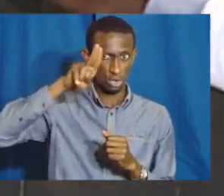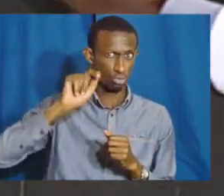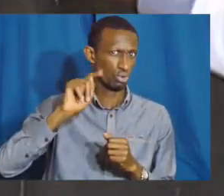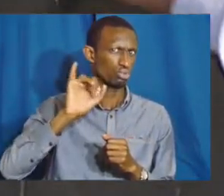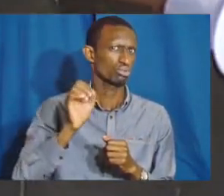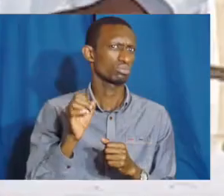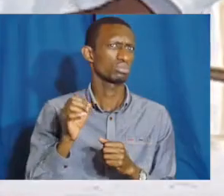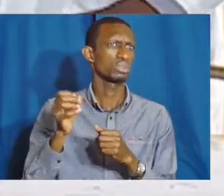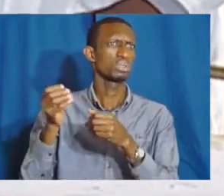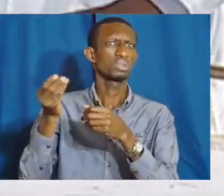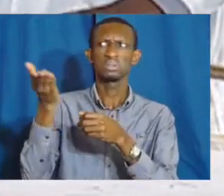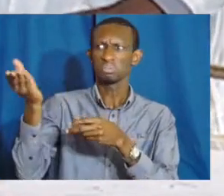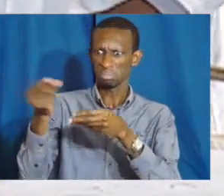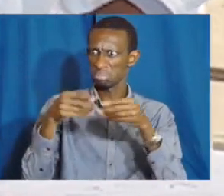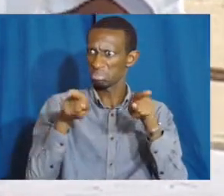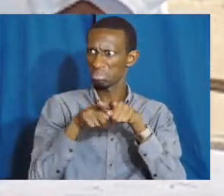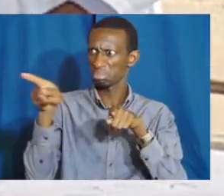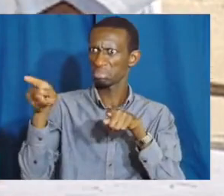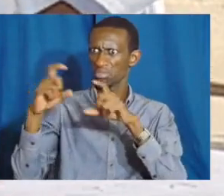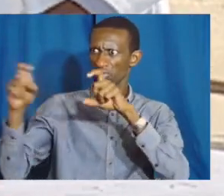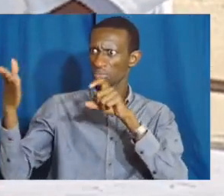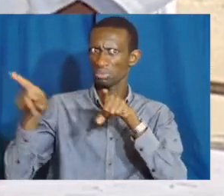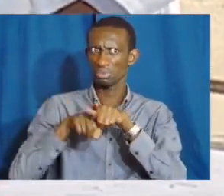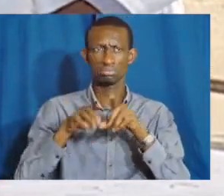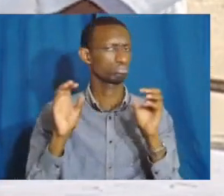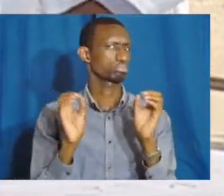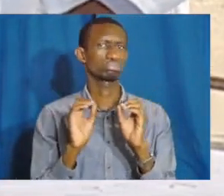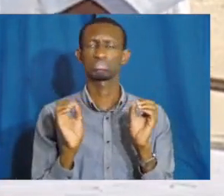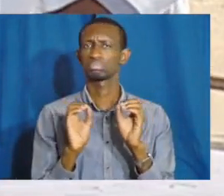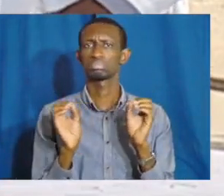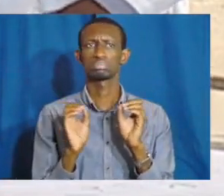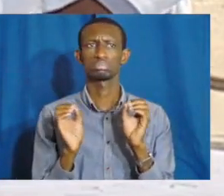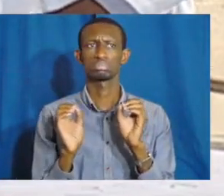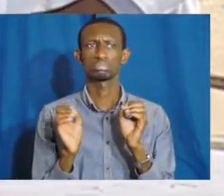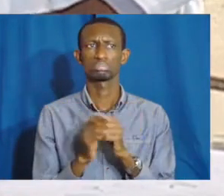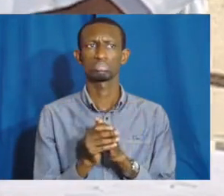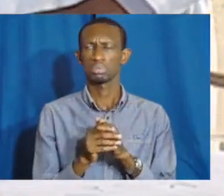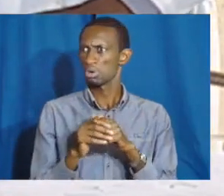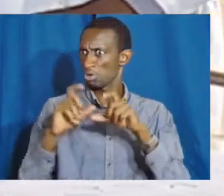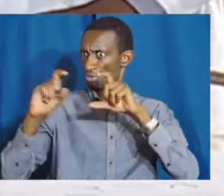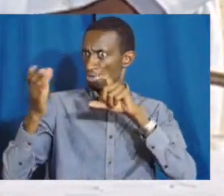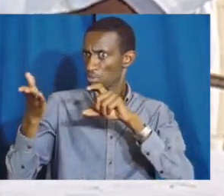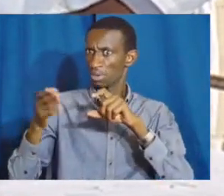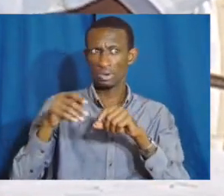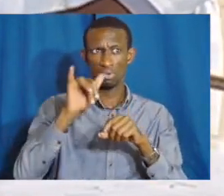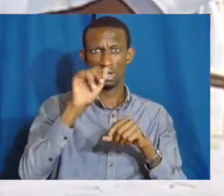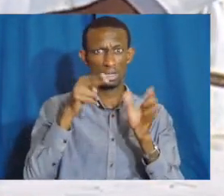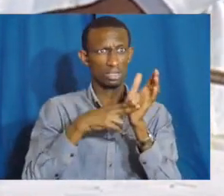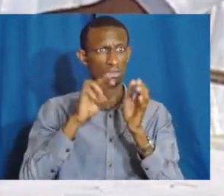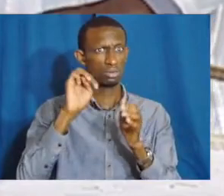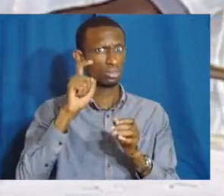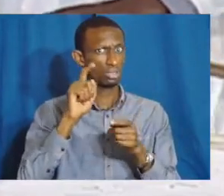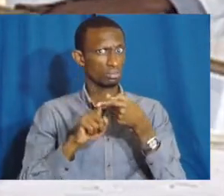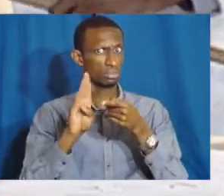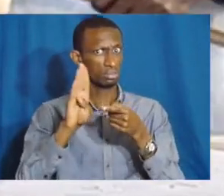given in this form, not in the form of y equals to